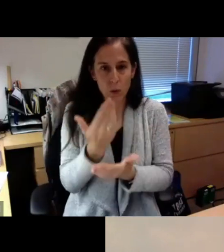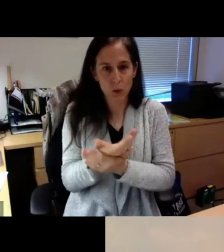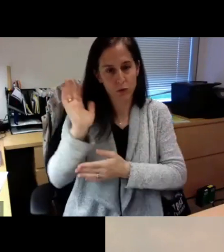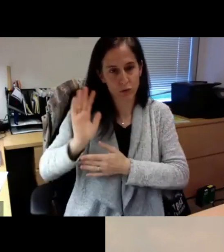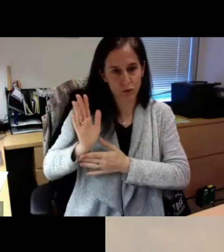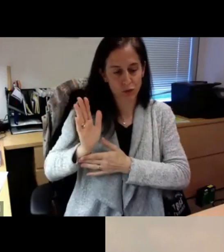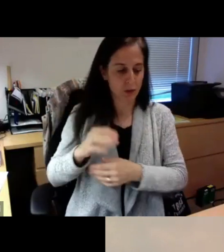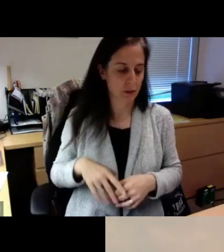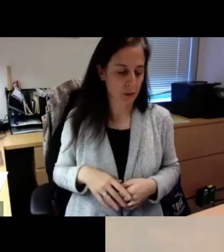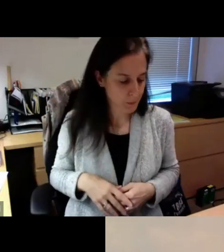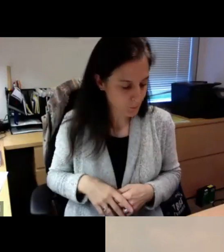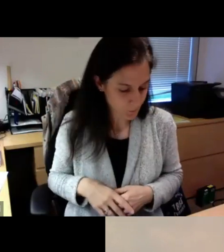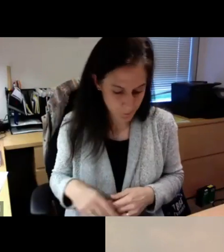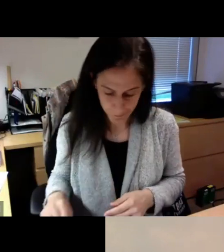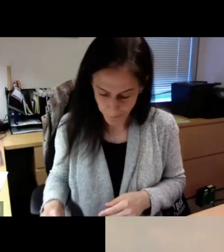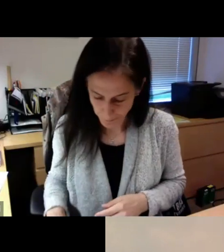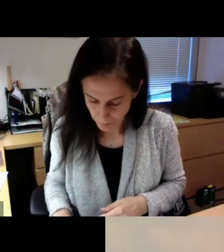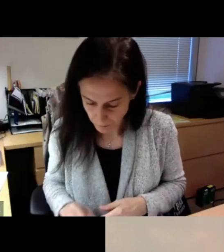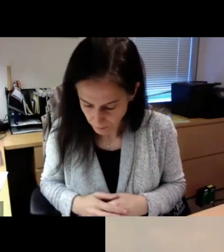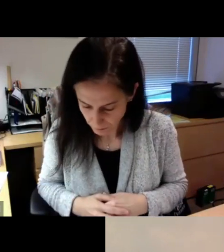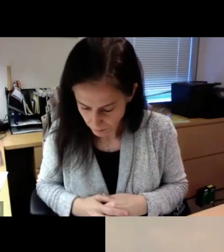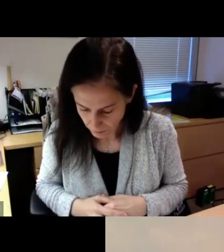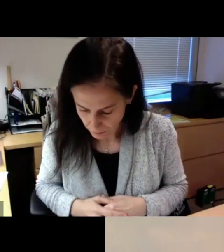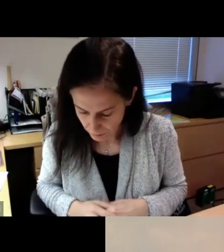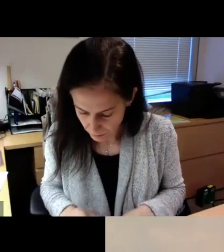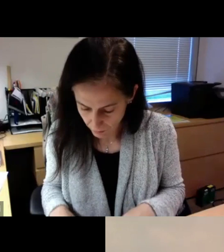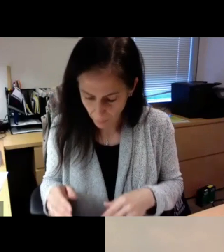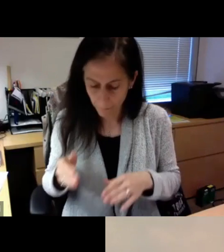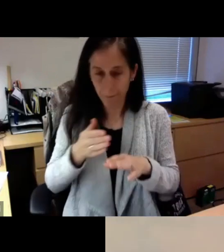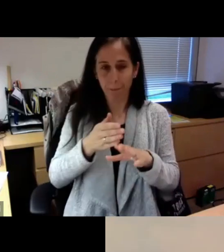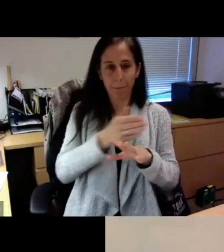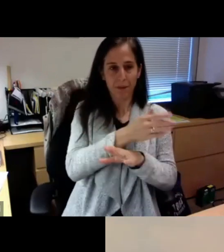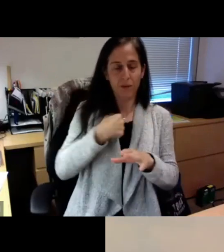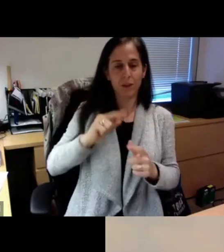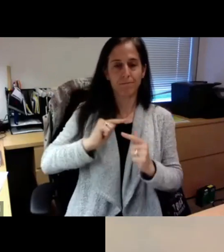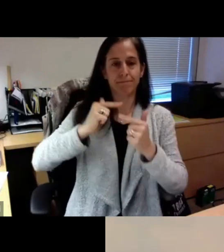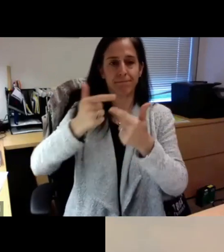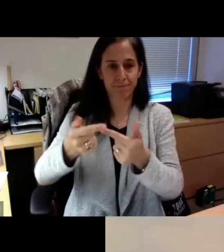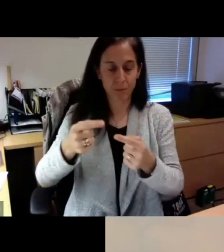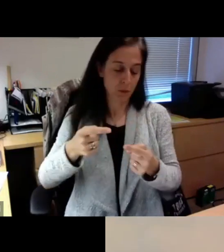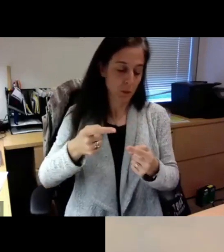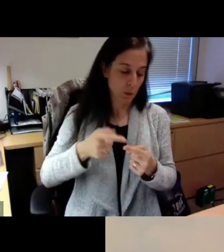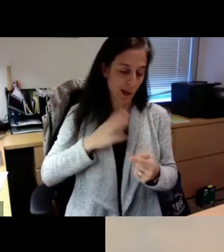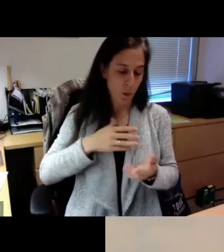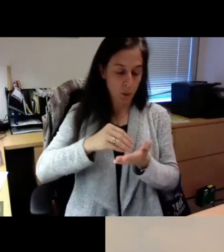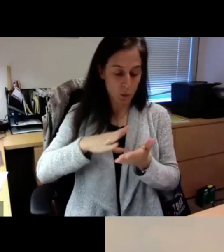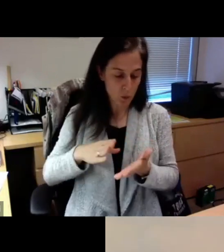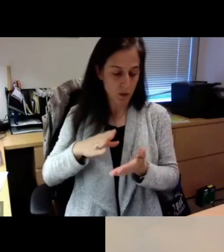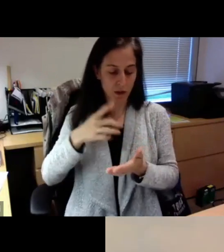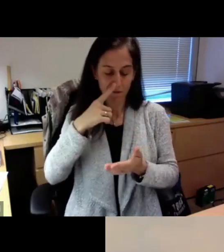footage of past presentations. And in the same location is where you will find all current and future recordings.